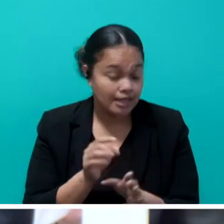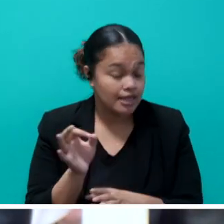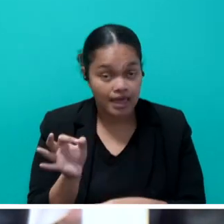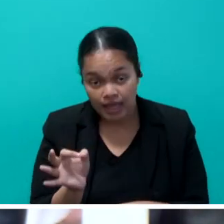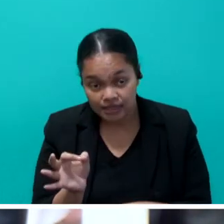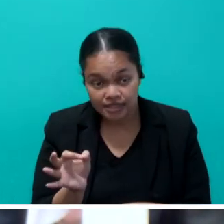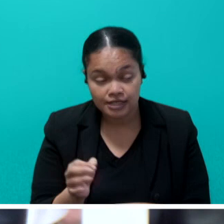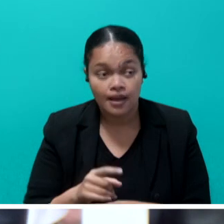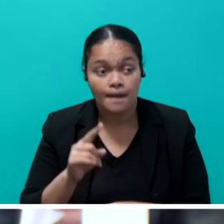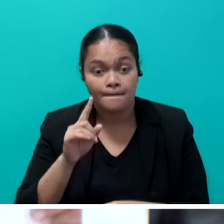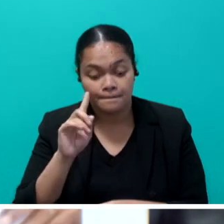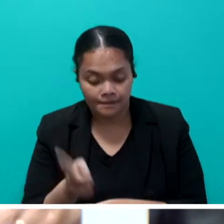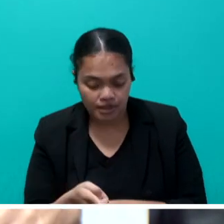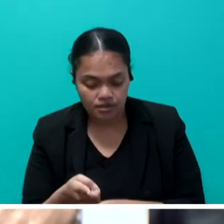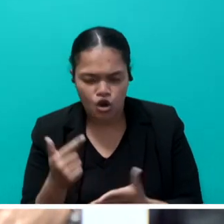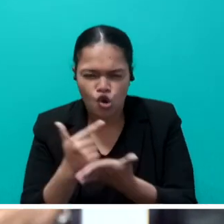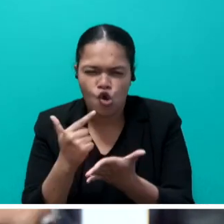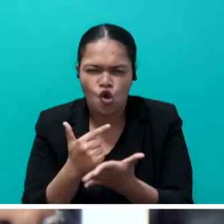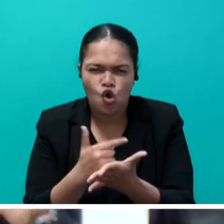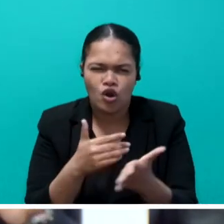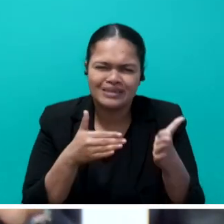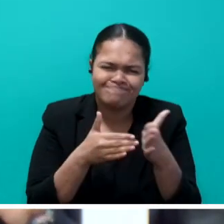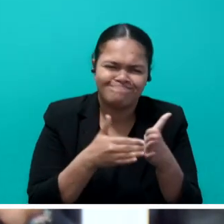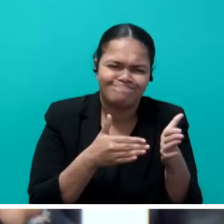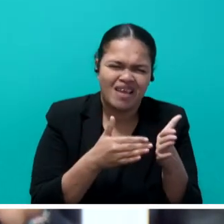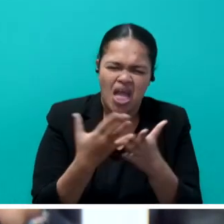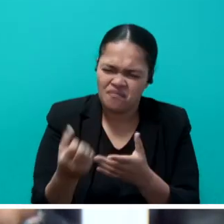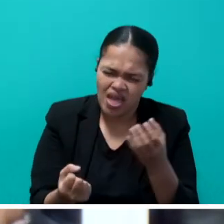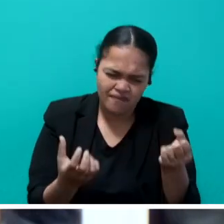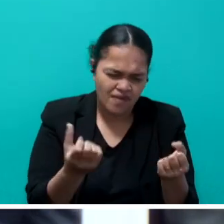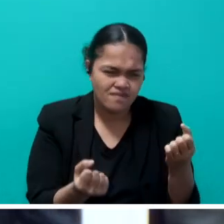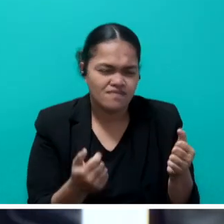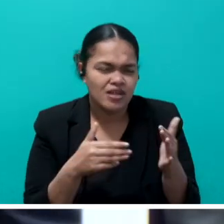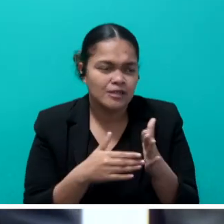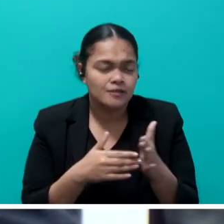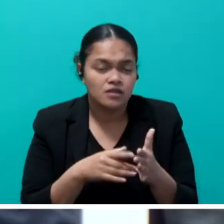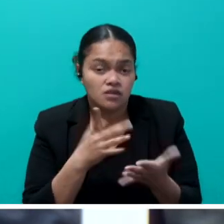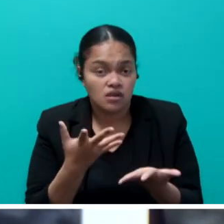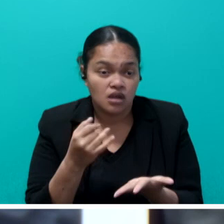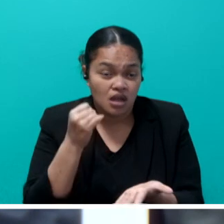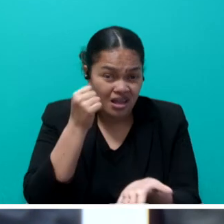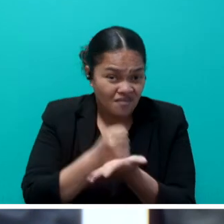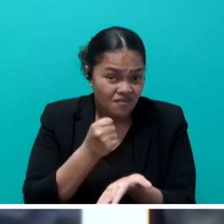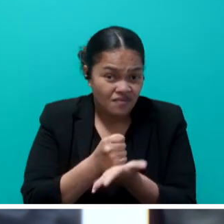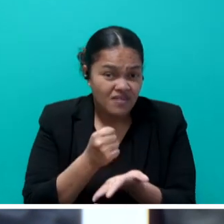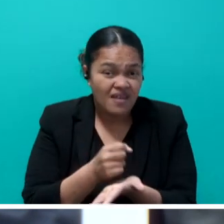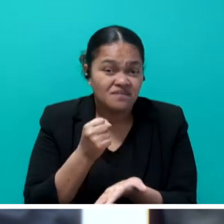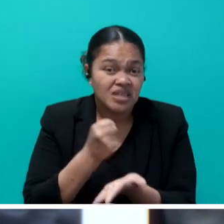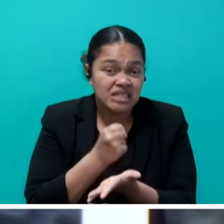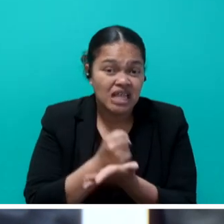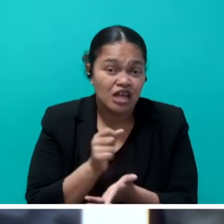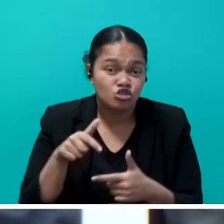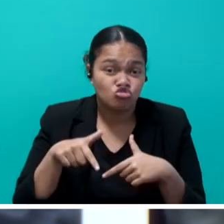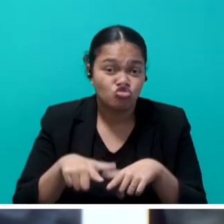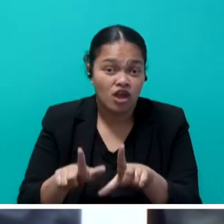are a lot of barriers that exist. With respect to visa-free travel to Australia